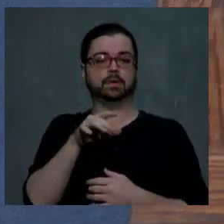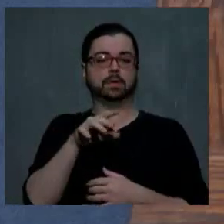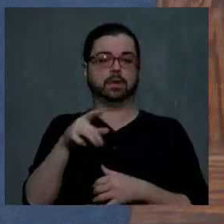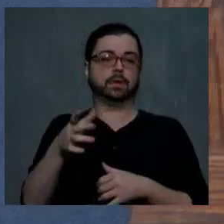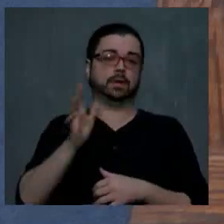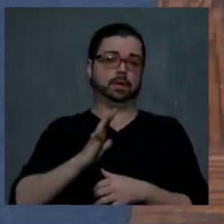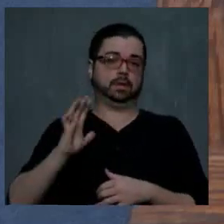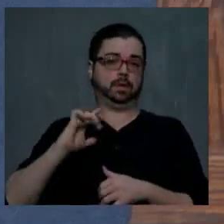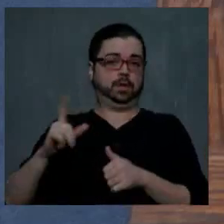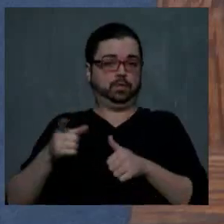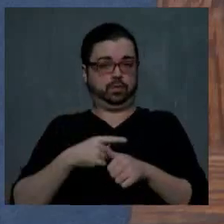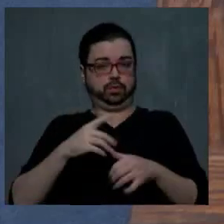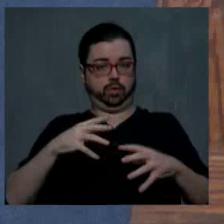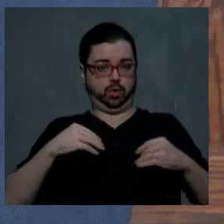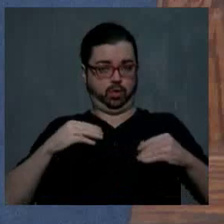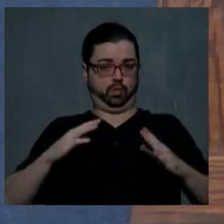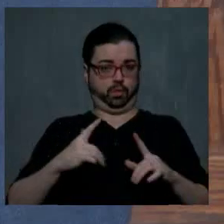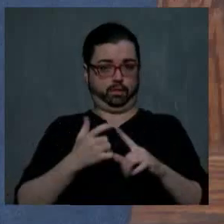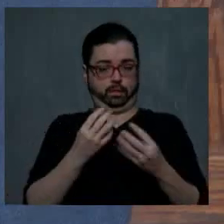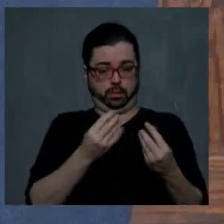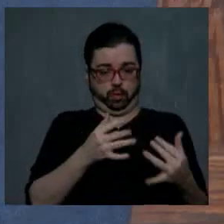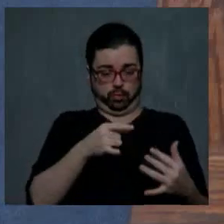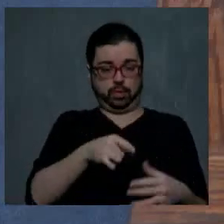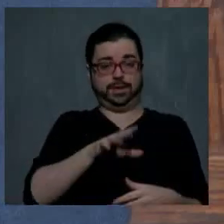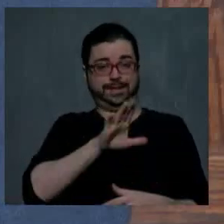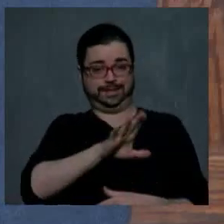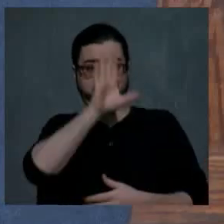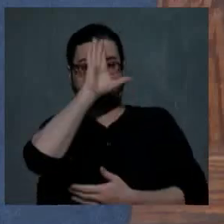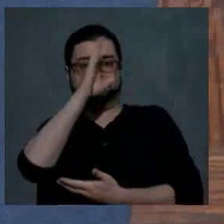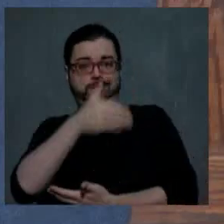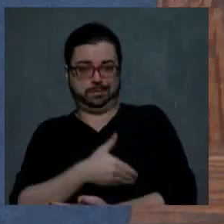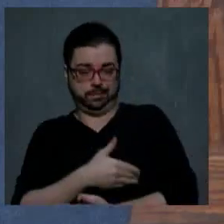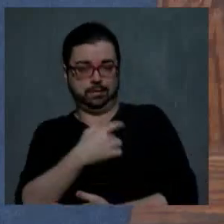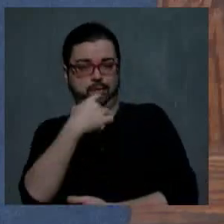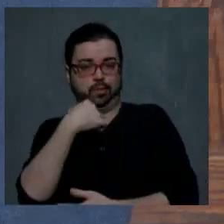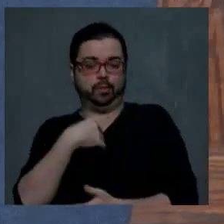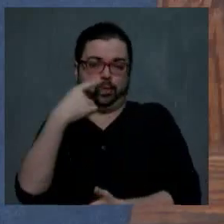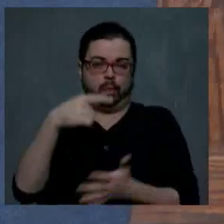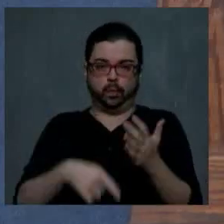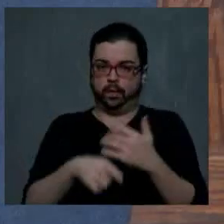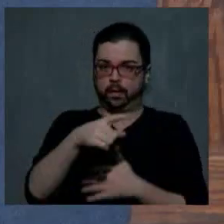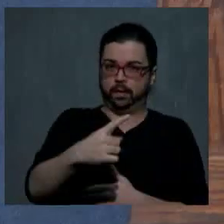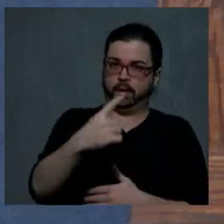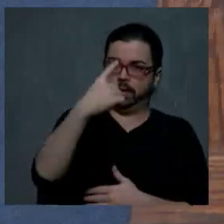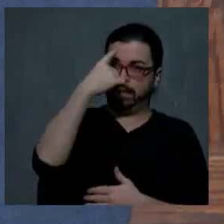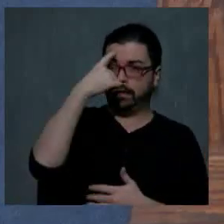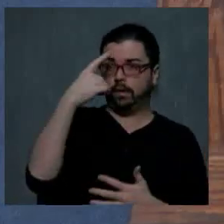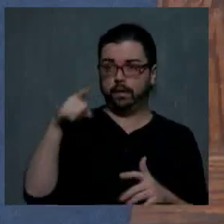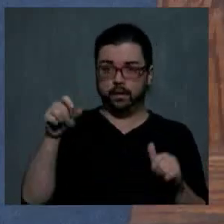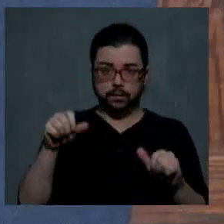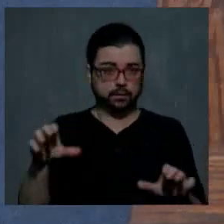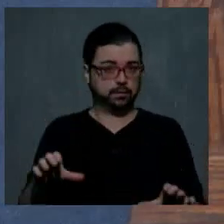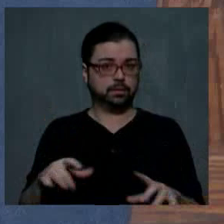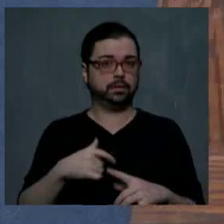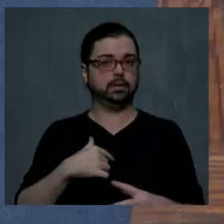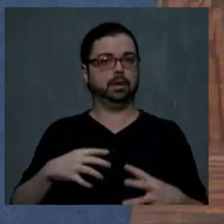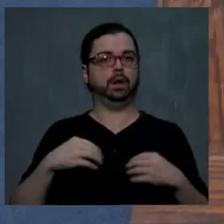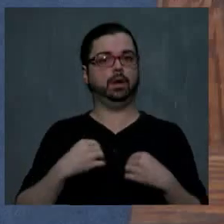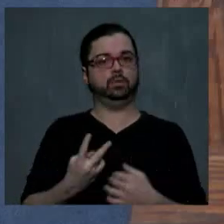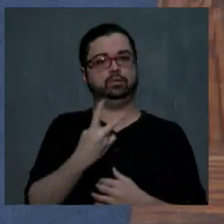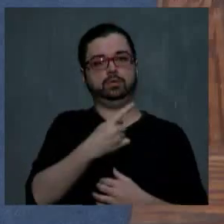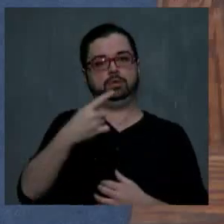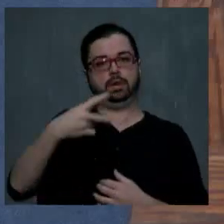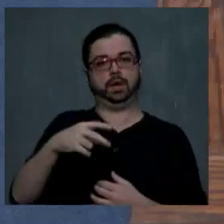original owner of the property, telling me what they thought they were going to be able to do. I own 2.5